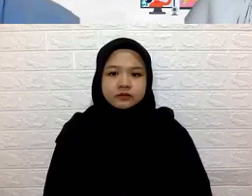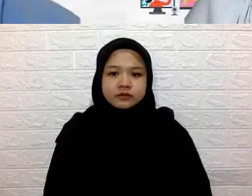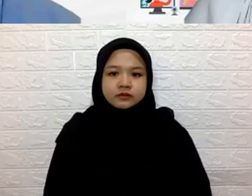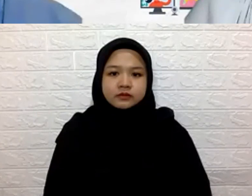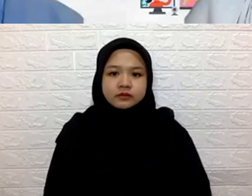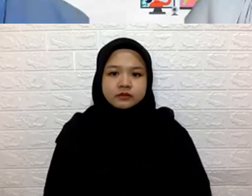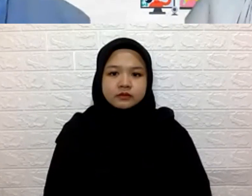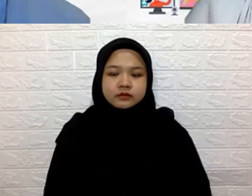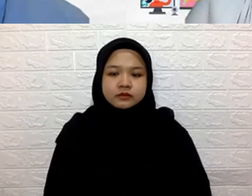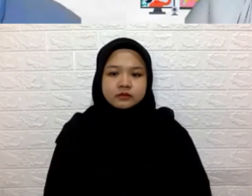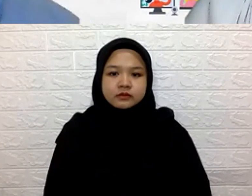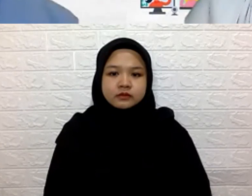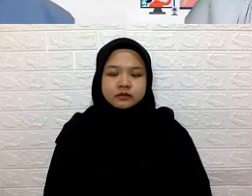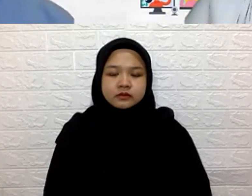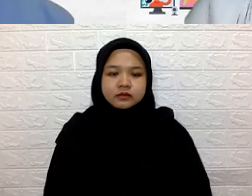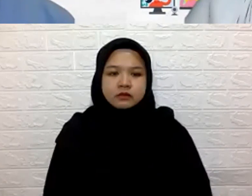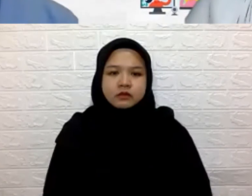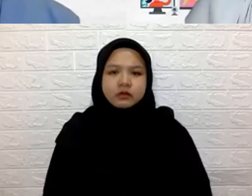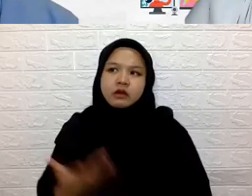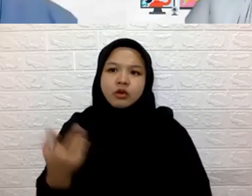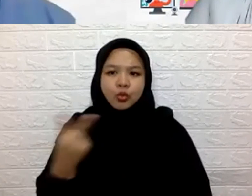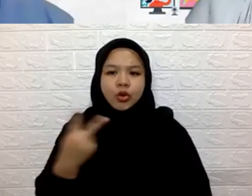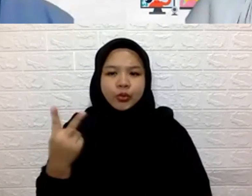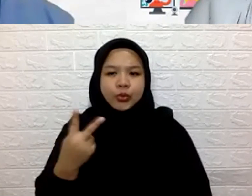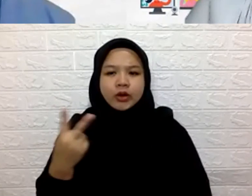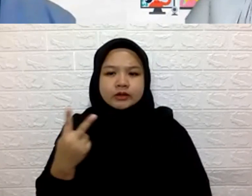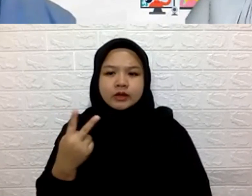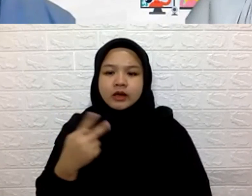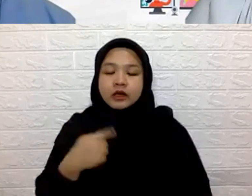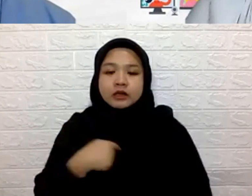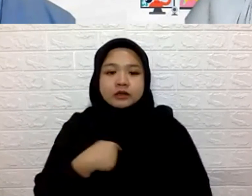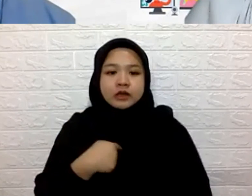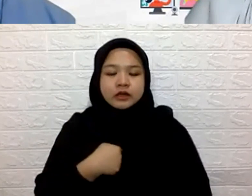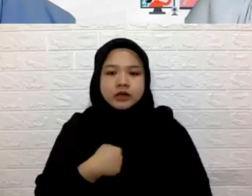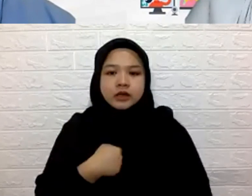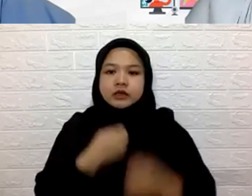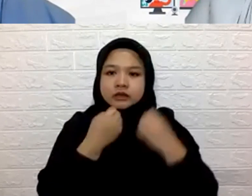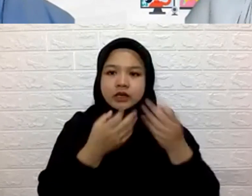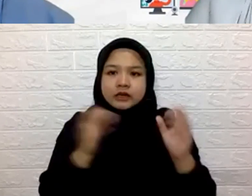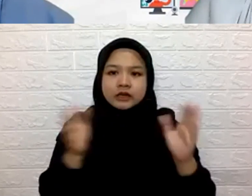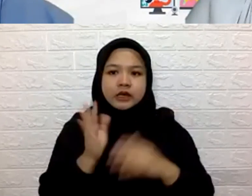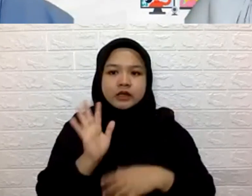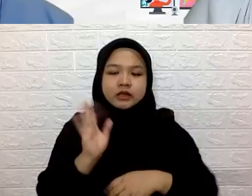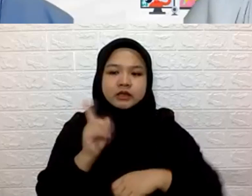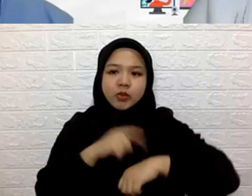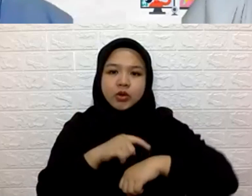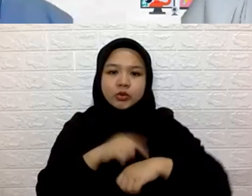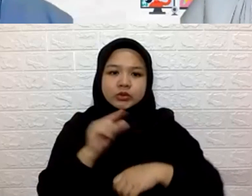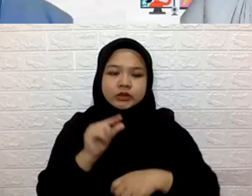It's both. And I'll be very brief. I know we don't have much time. So there are national